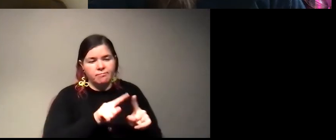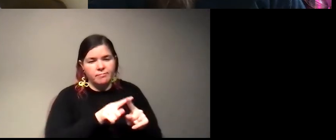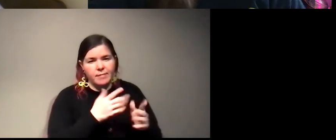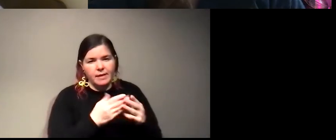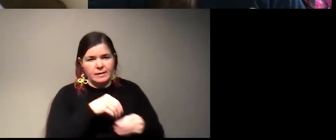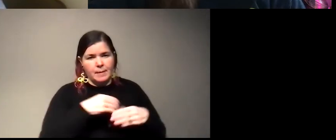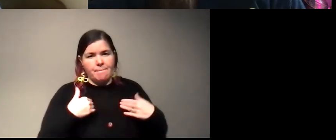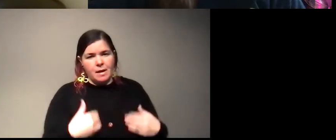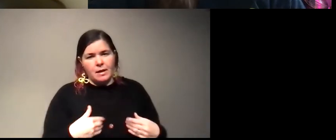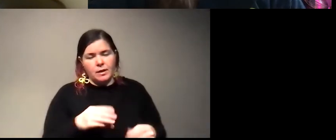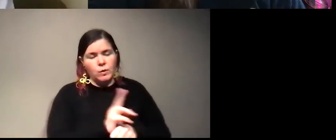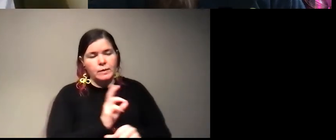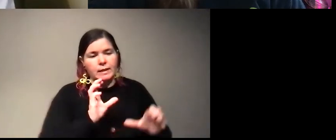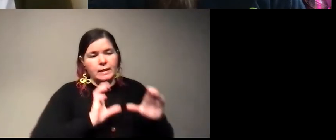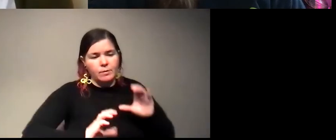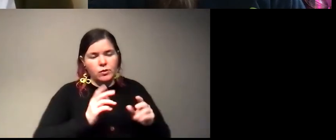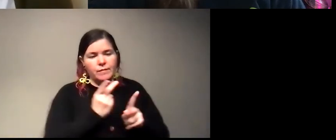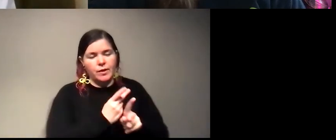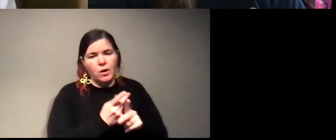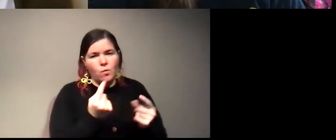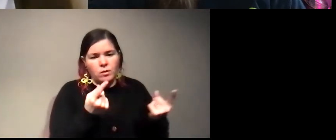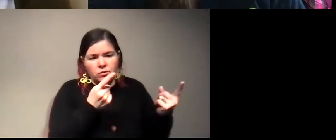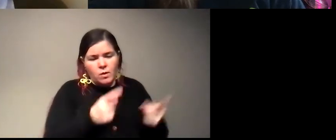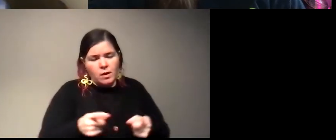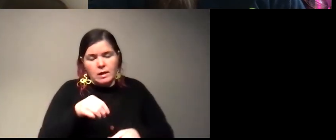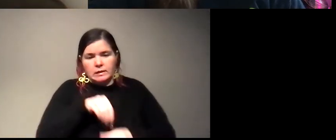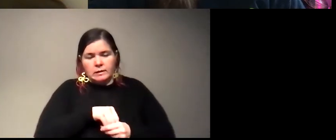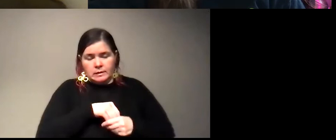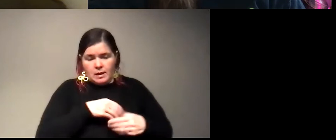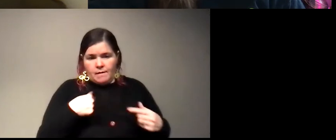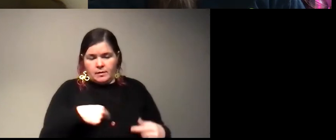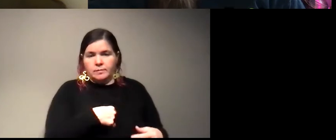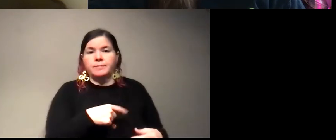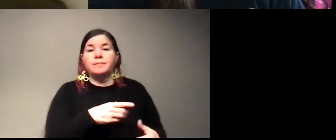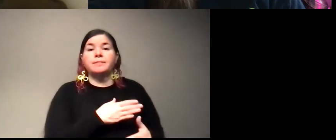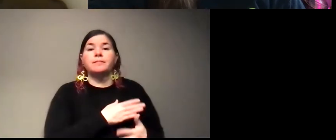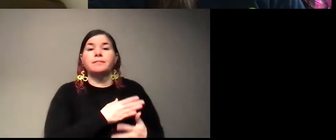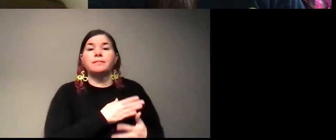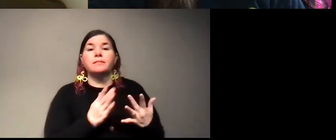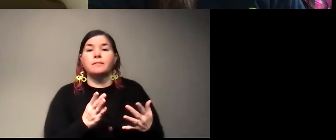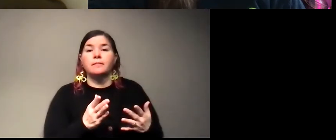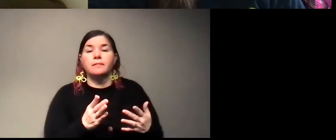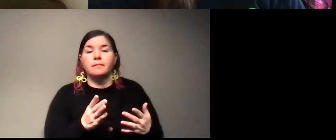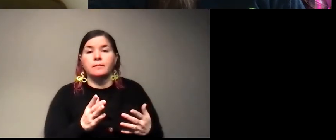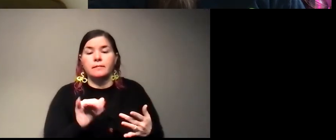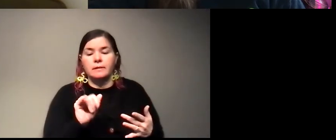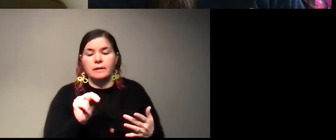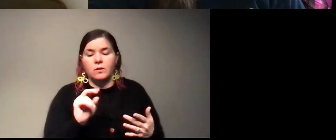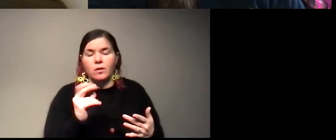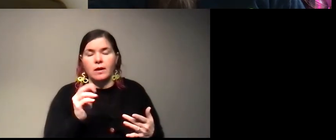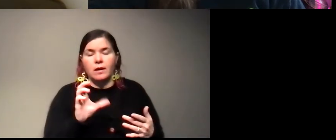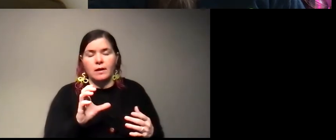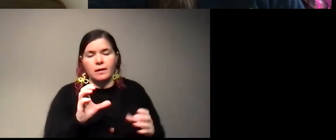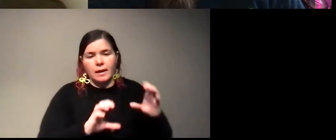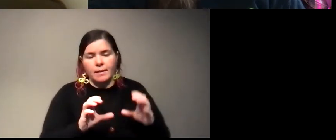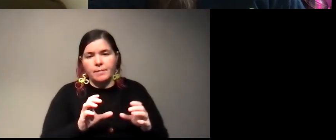body. So they use chemistry to really figure out what's going on inside of us. Then we have inorganic chemists. Inorganic chemists